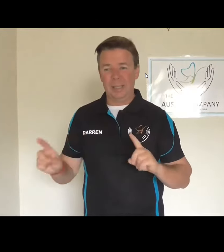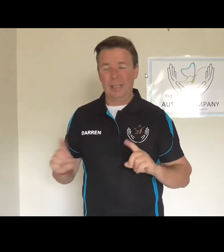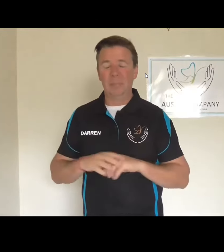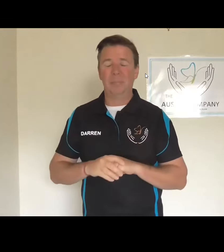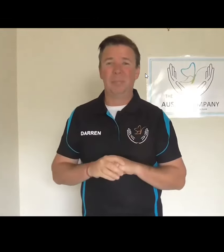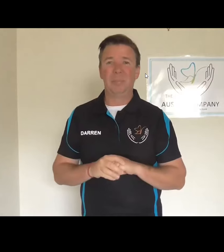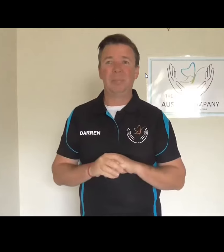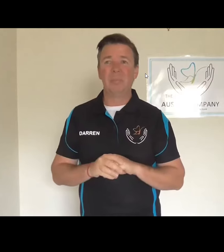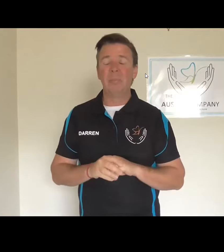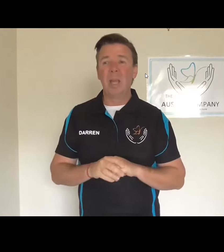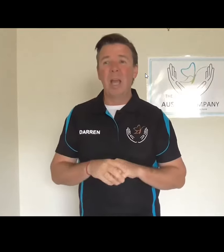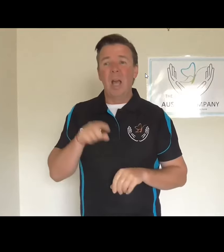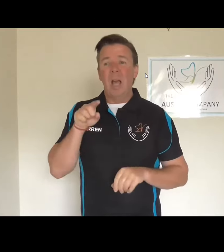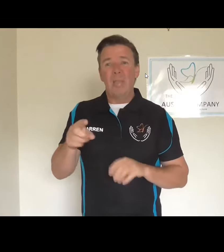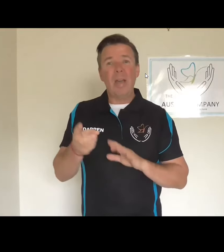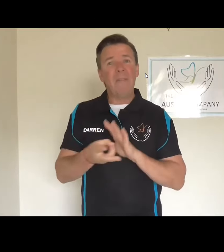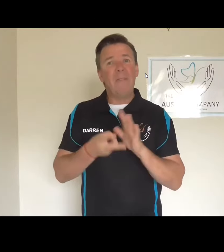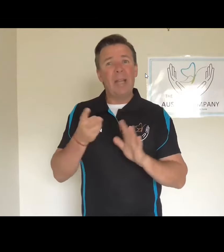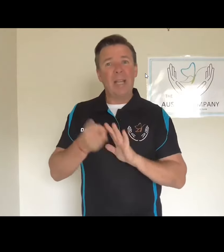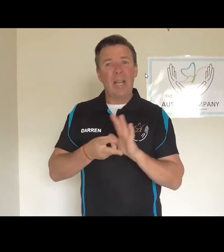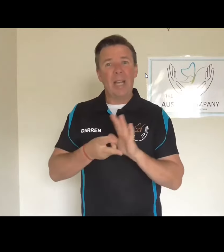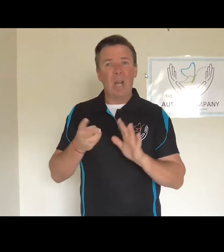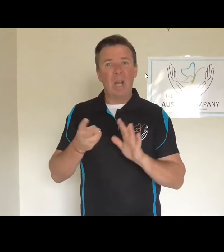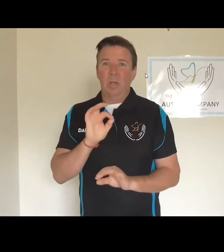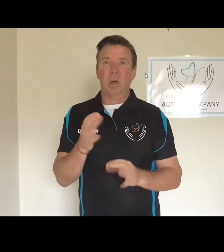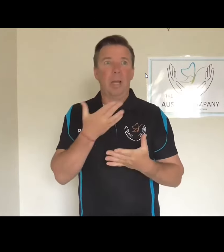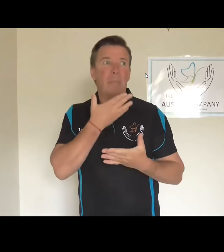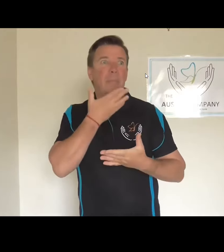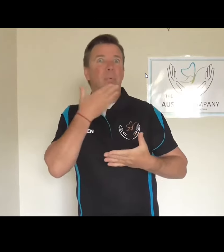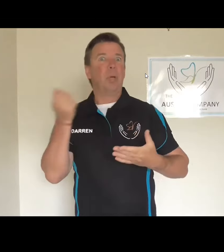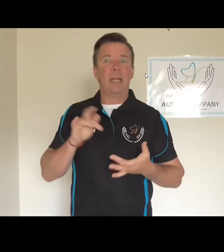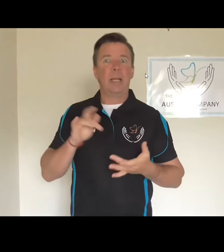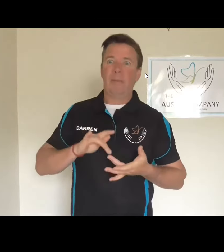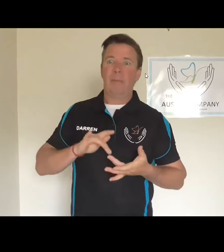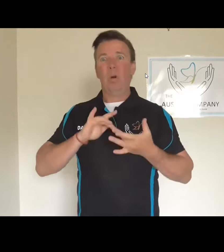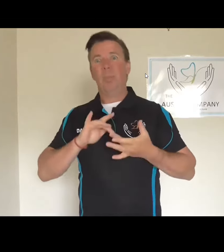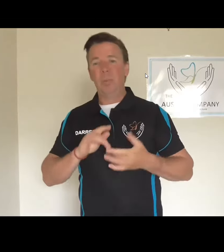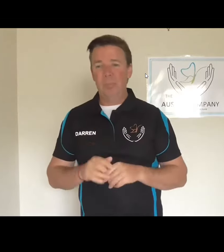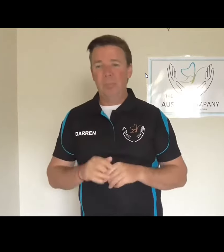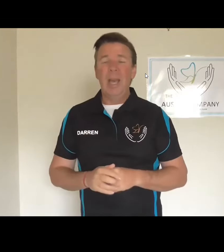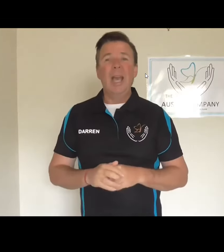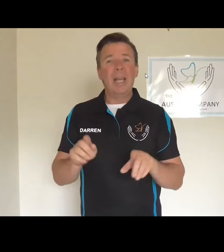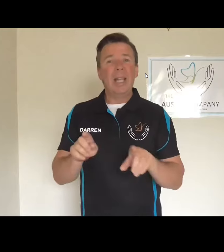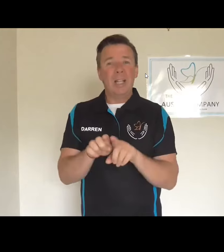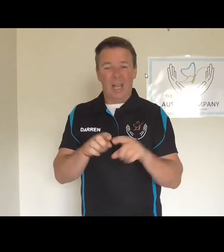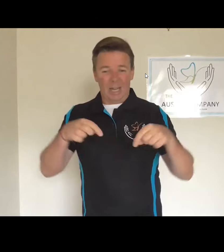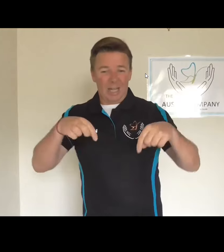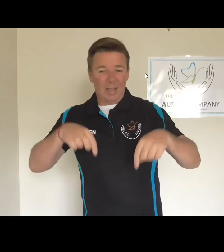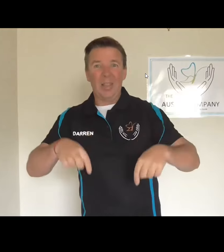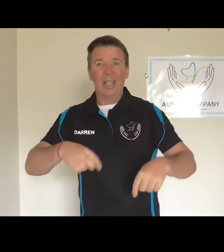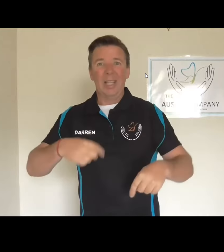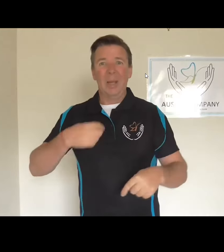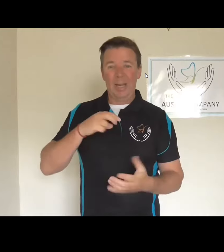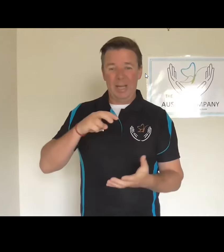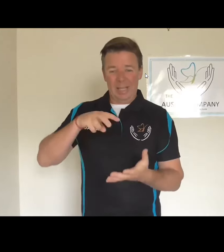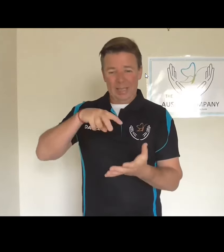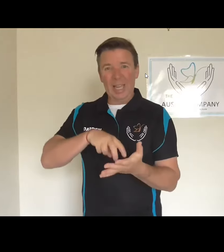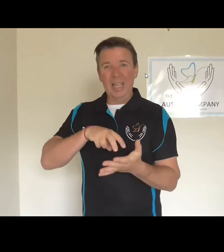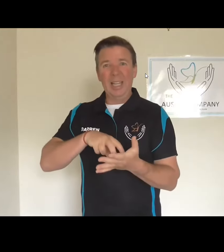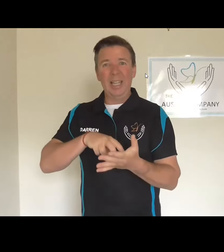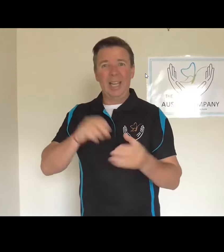sentences. That video is not pretty formal. It's like this. Me stand